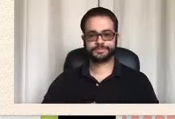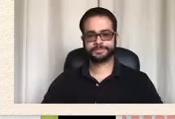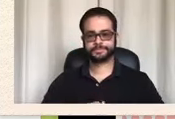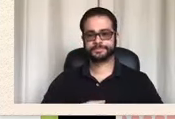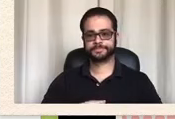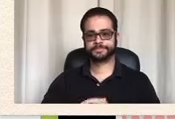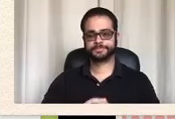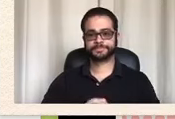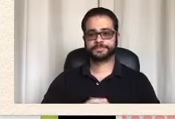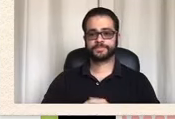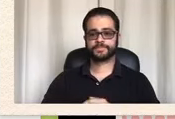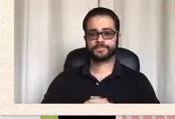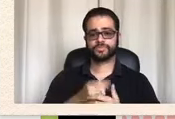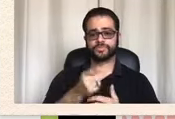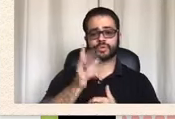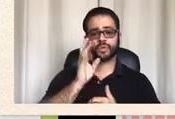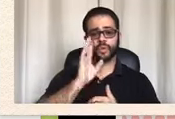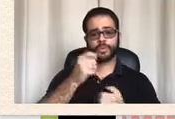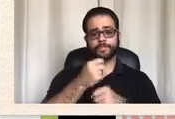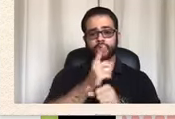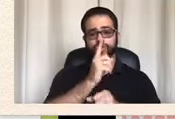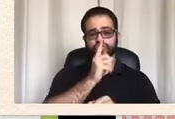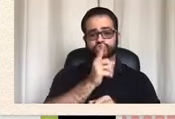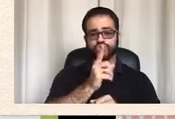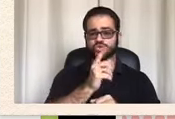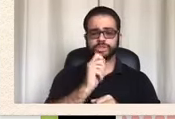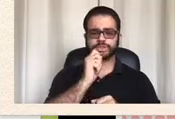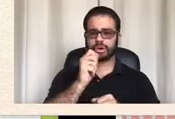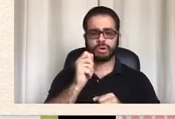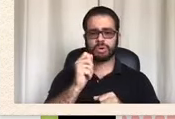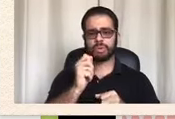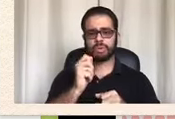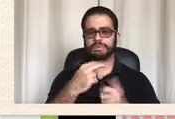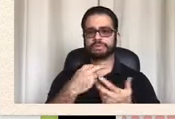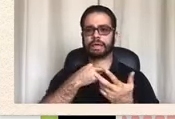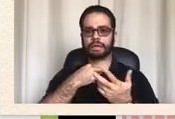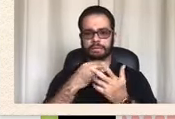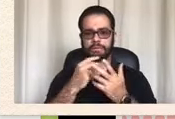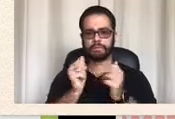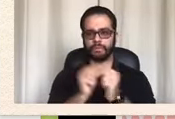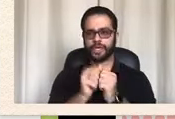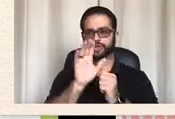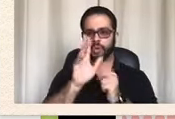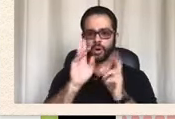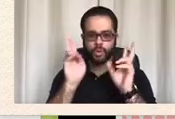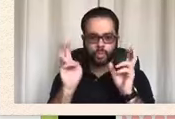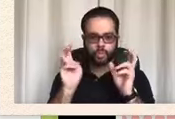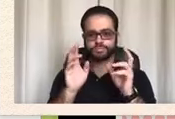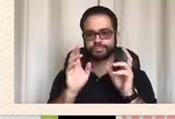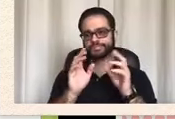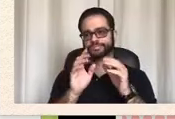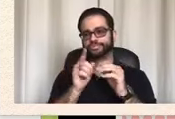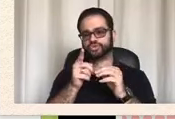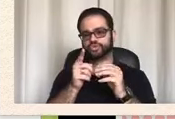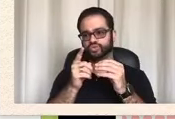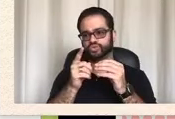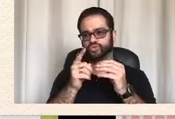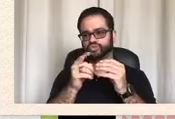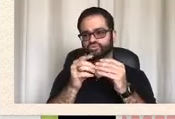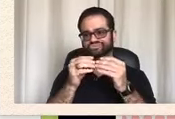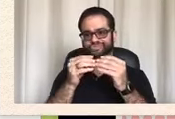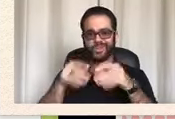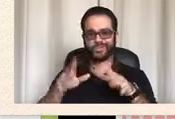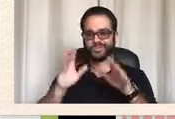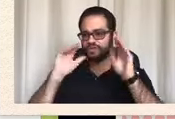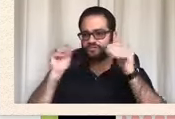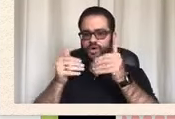you're going to make sure that you don't get so caught up in your own issues that you lose sight of the bigger picture.